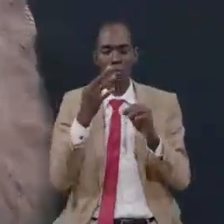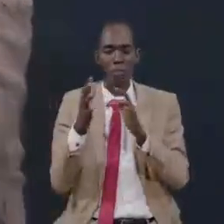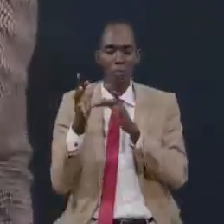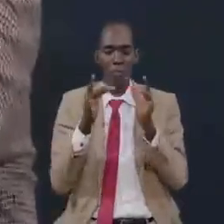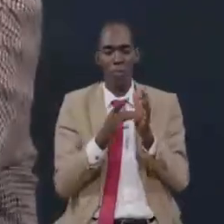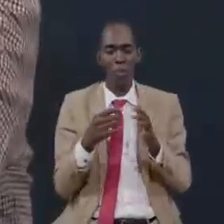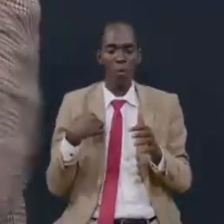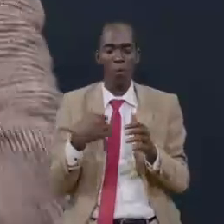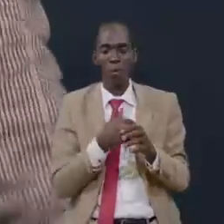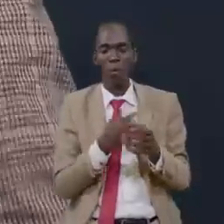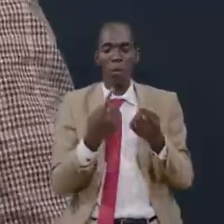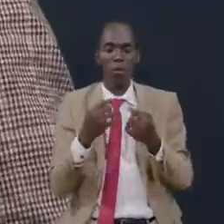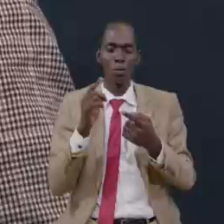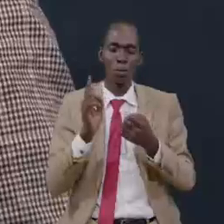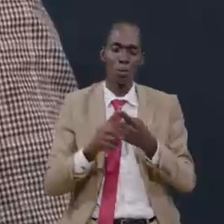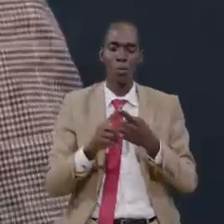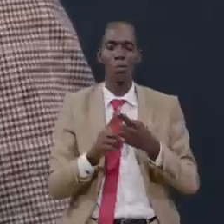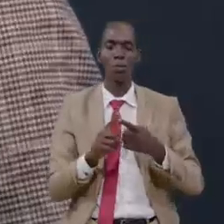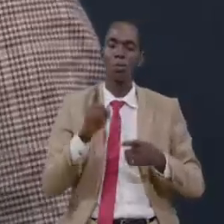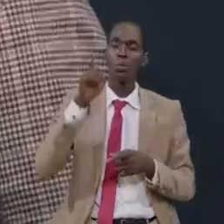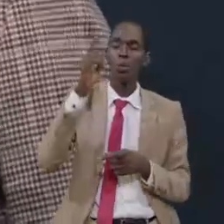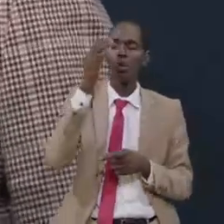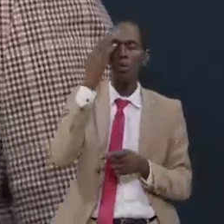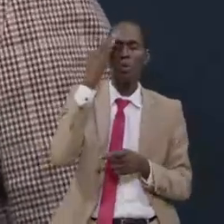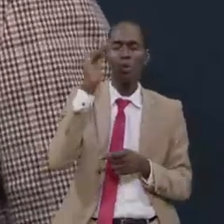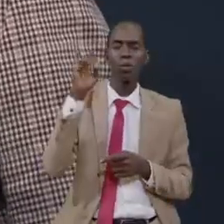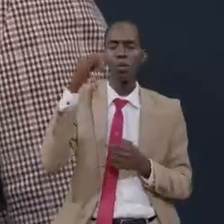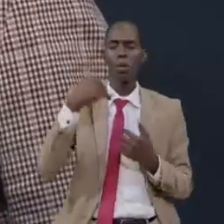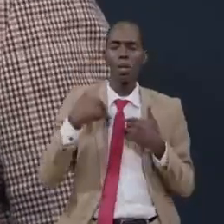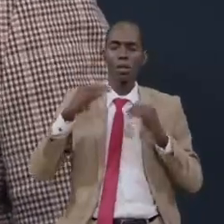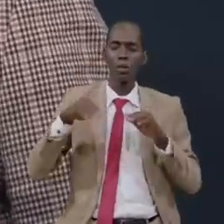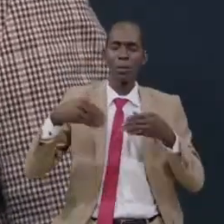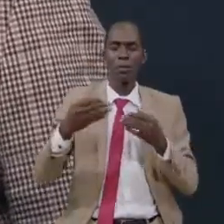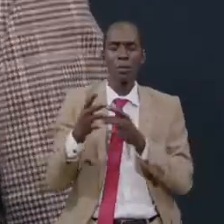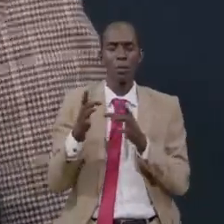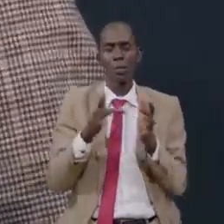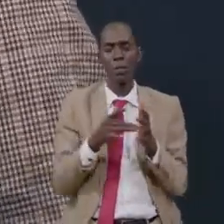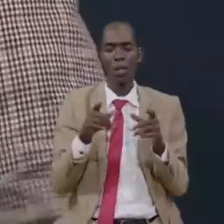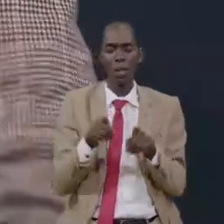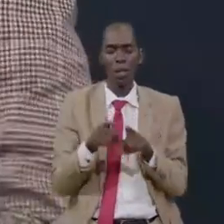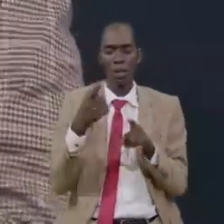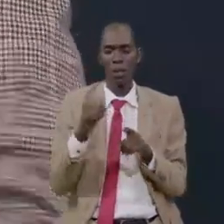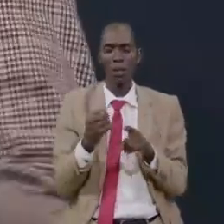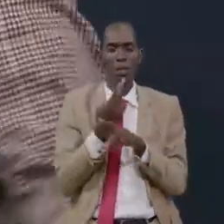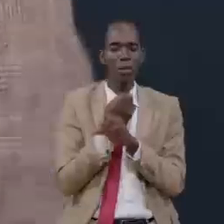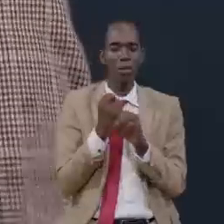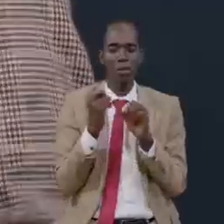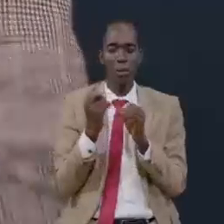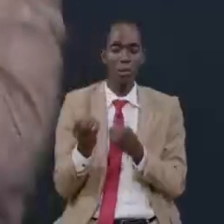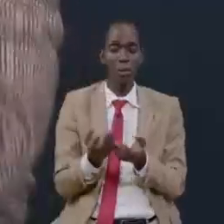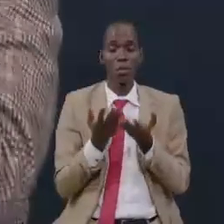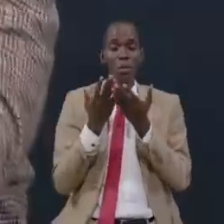knowing you've given Jesus as a ransom as a redeemer from